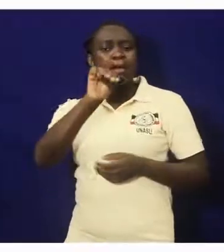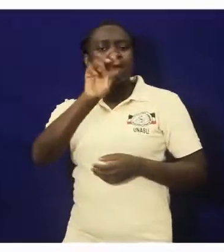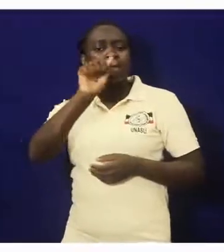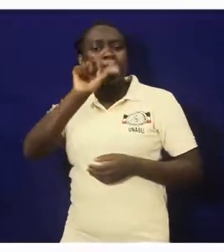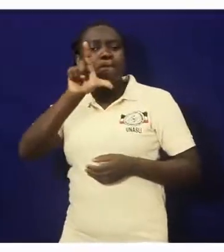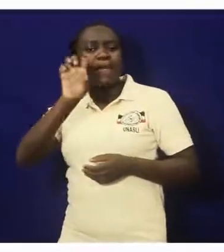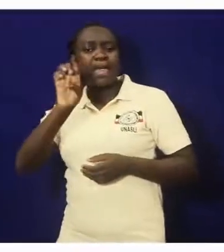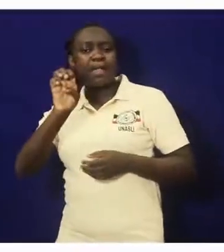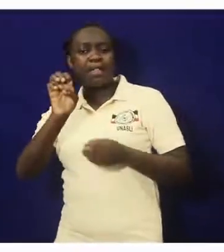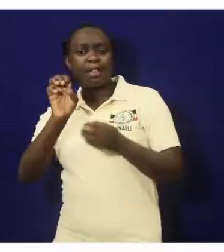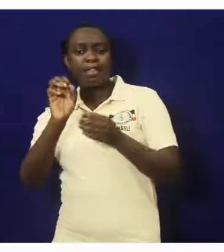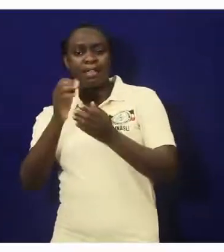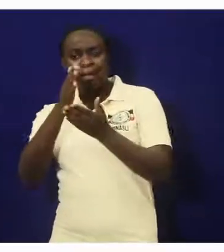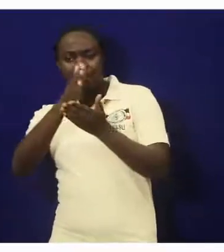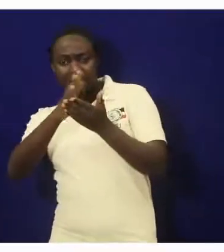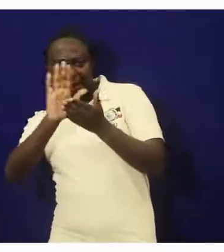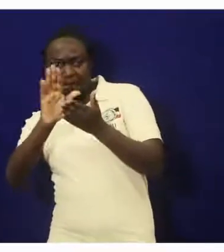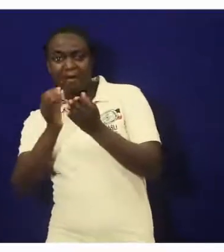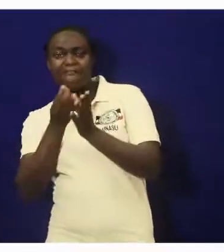flower?